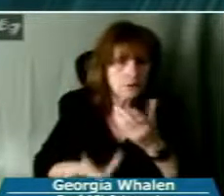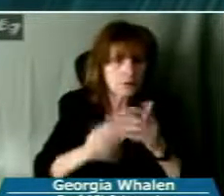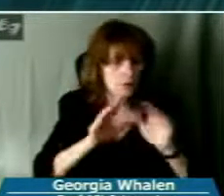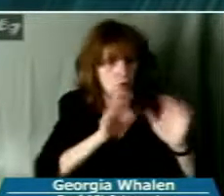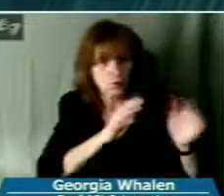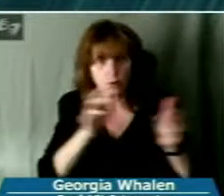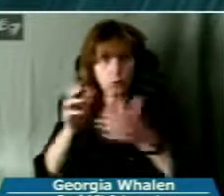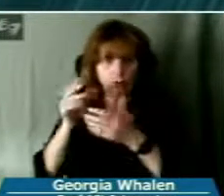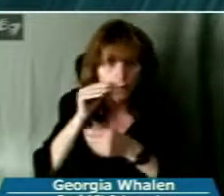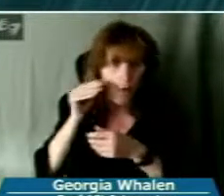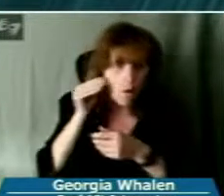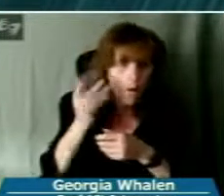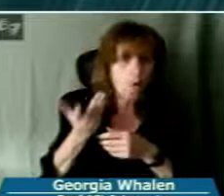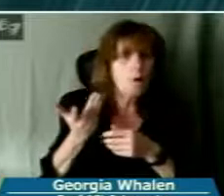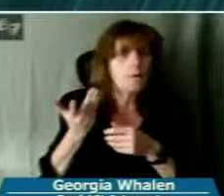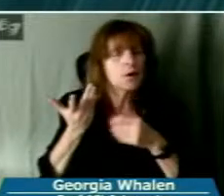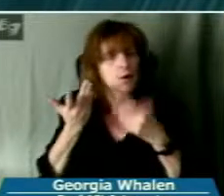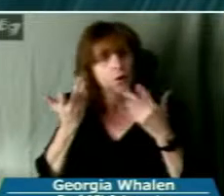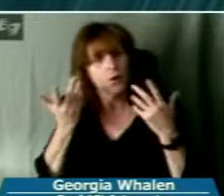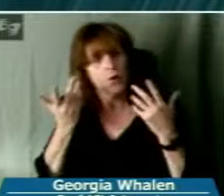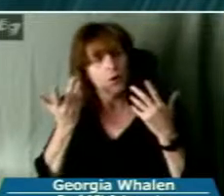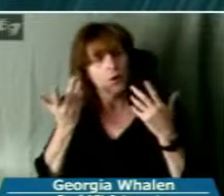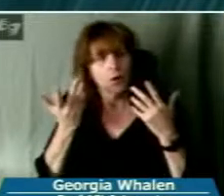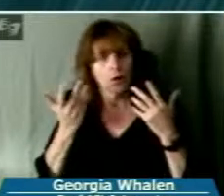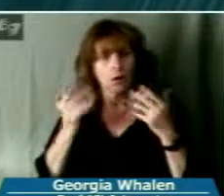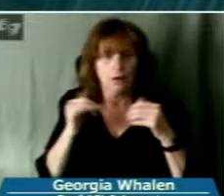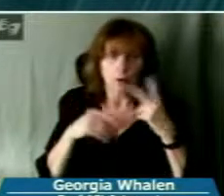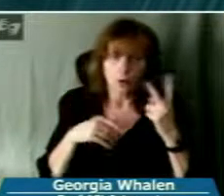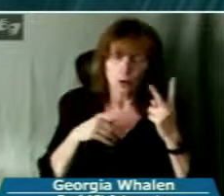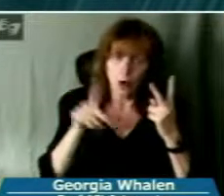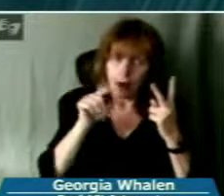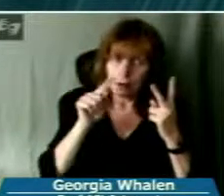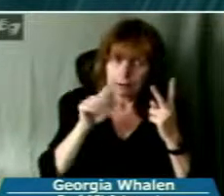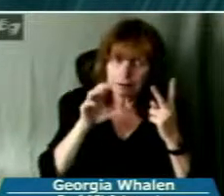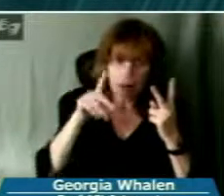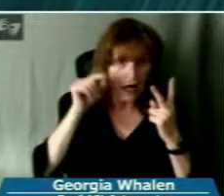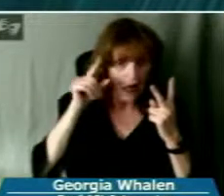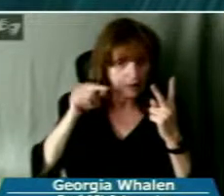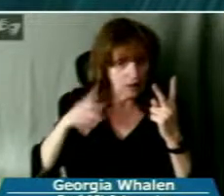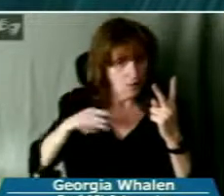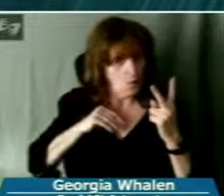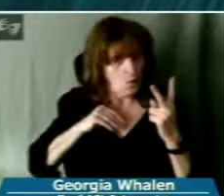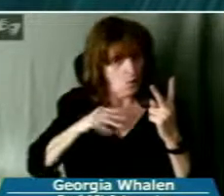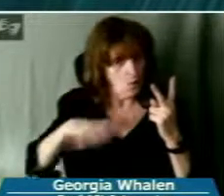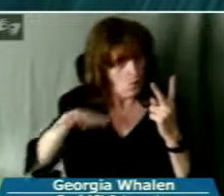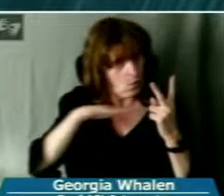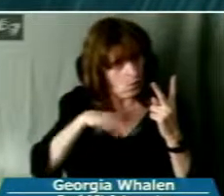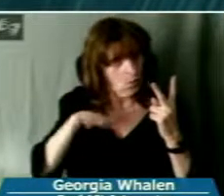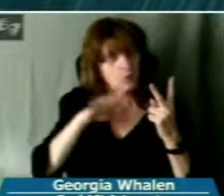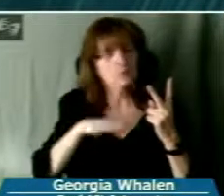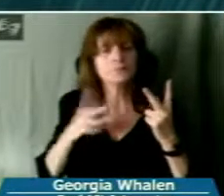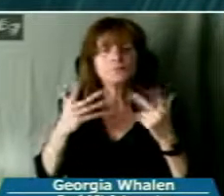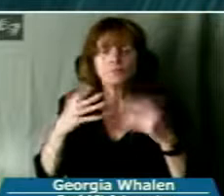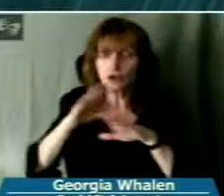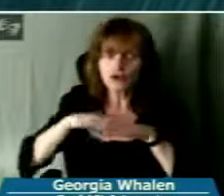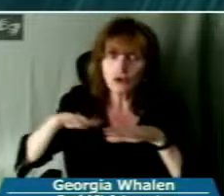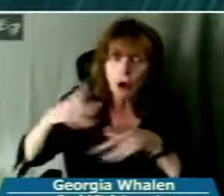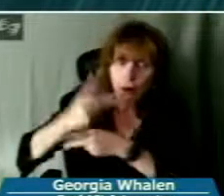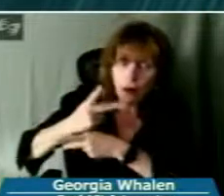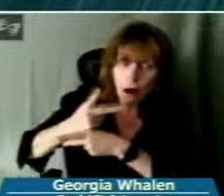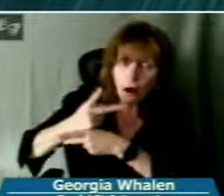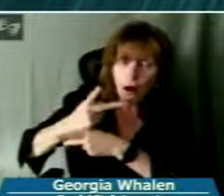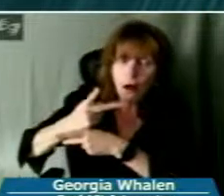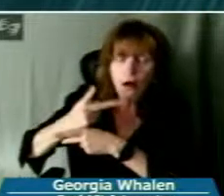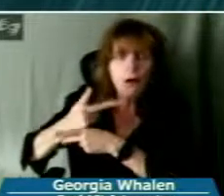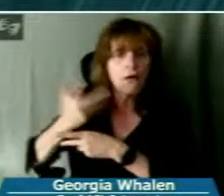We operate two long-term care facilities, as you know, things along the lines of childcare. If we're not at full capacity within our childcare